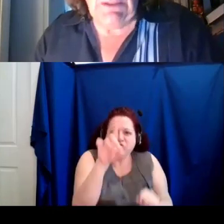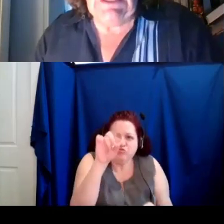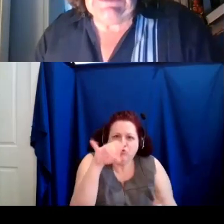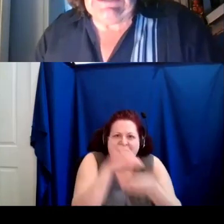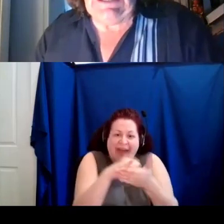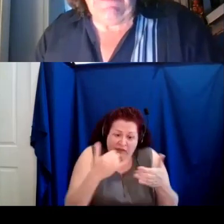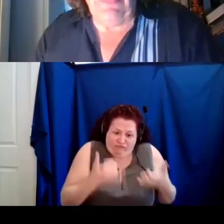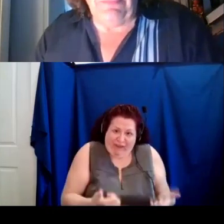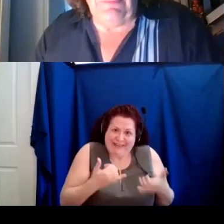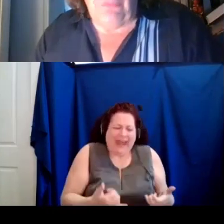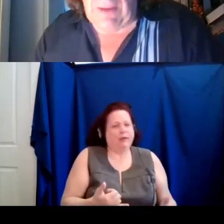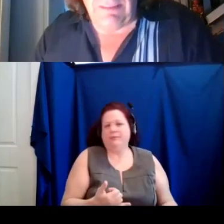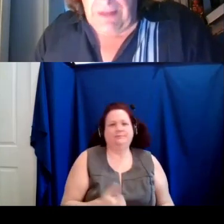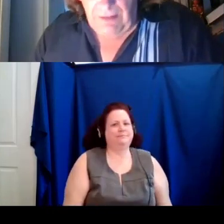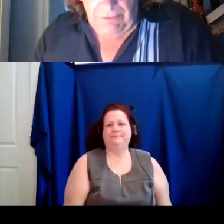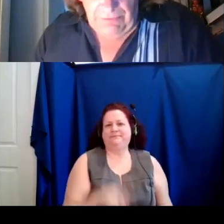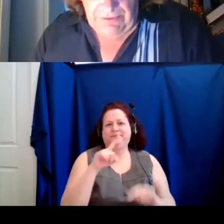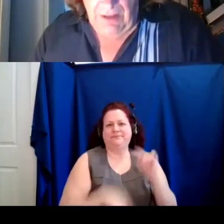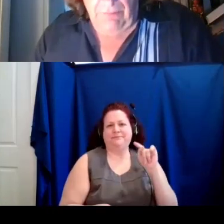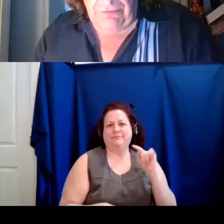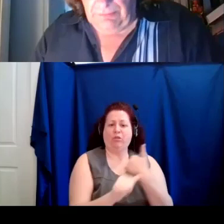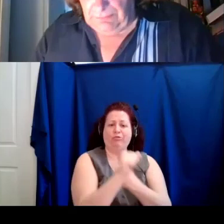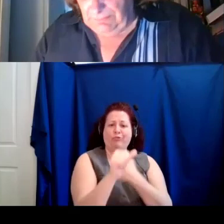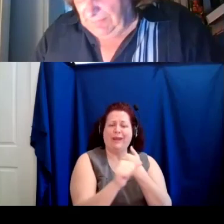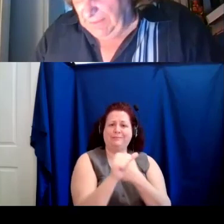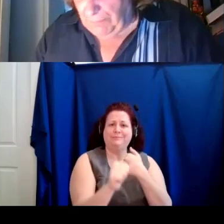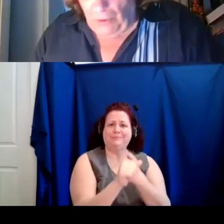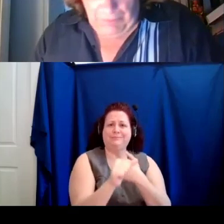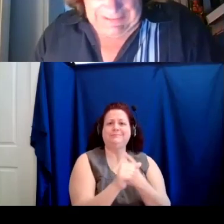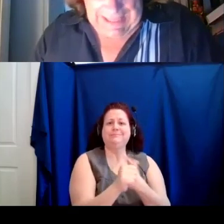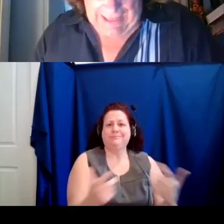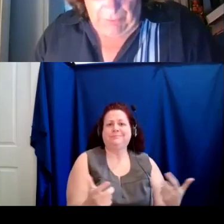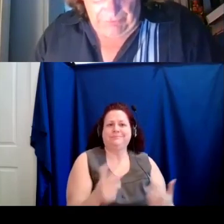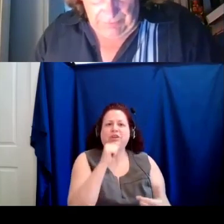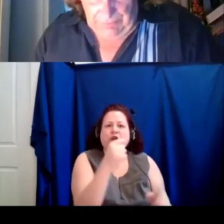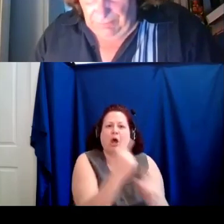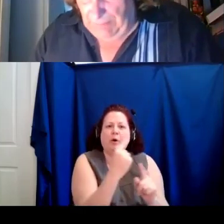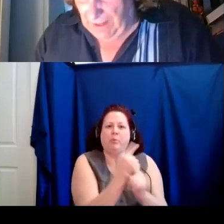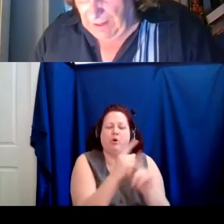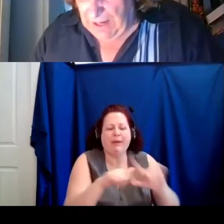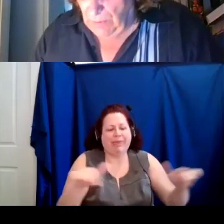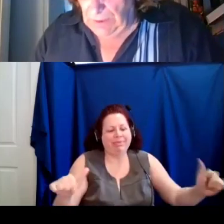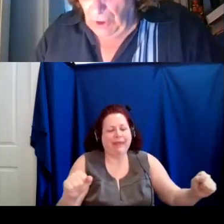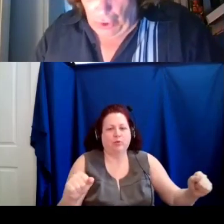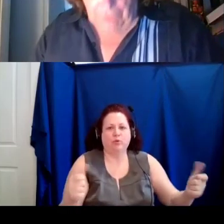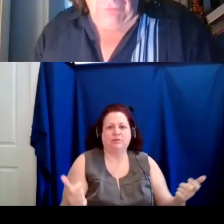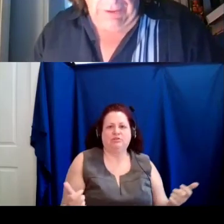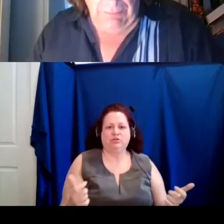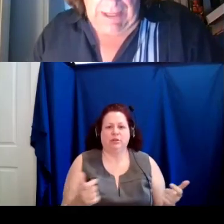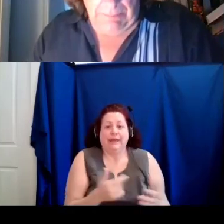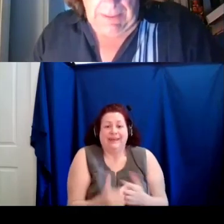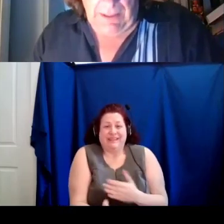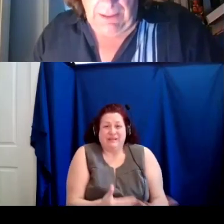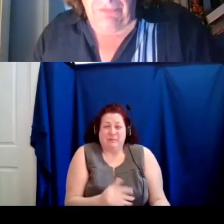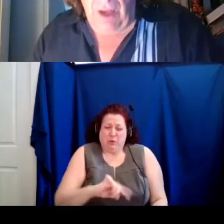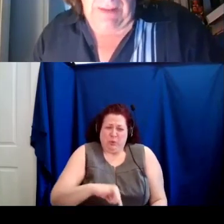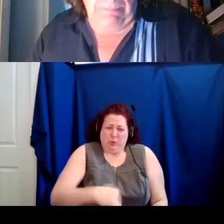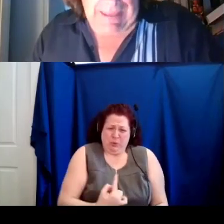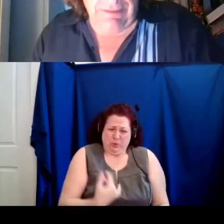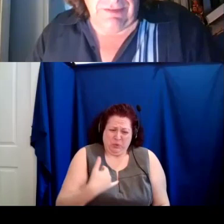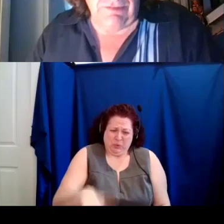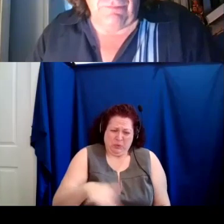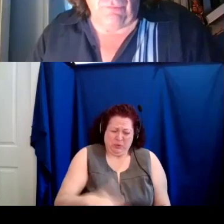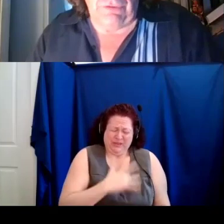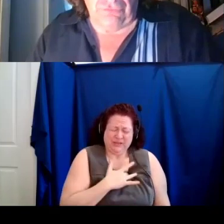harm. Threats in and of themselves, inappropriate language, no matter how hurtful it might be, is not